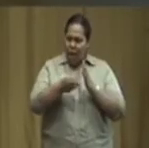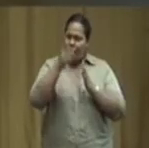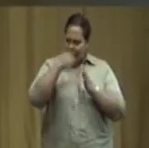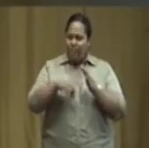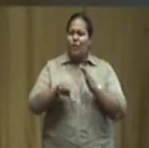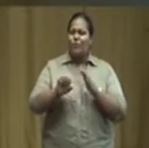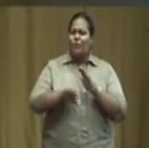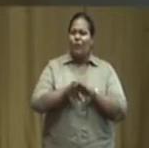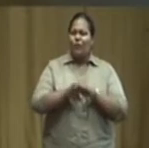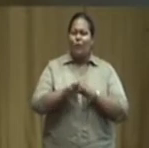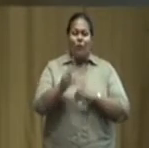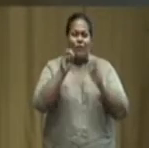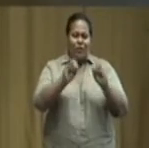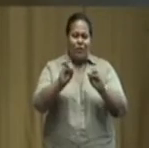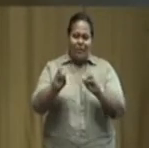in our day-to-day teaching.